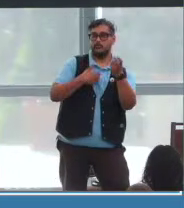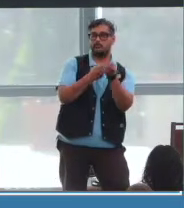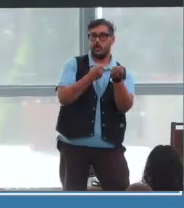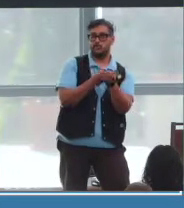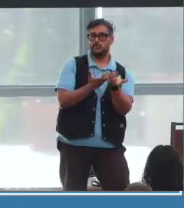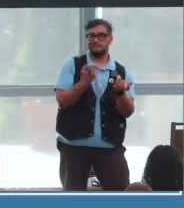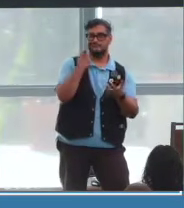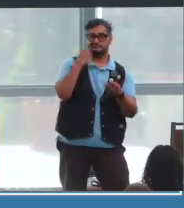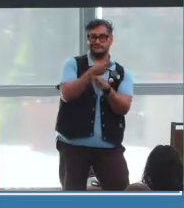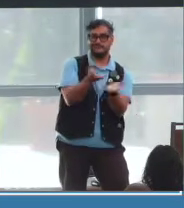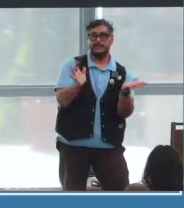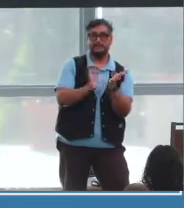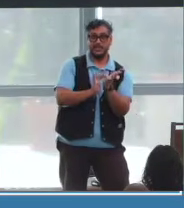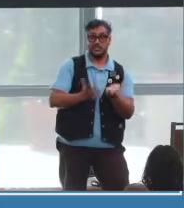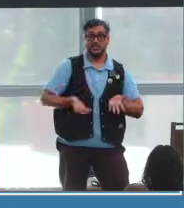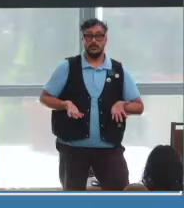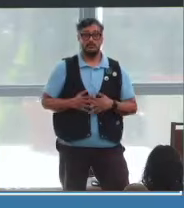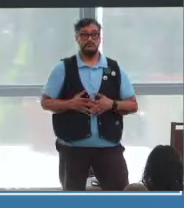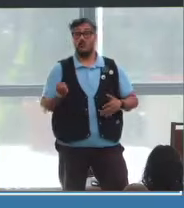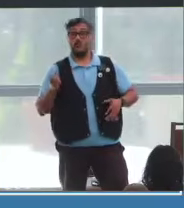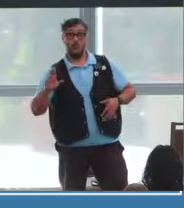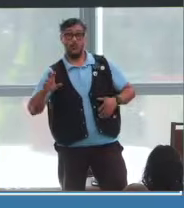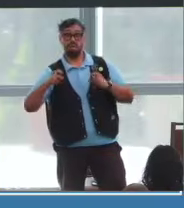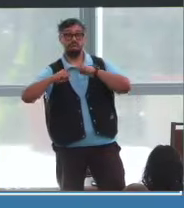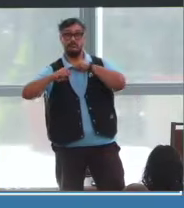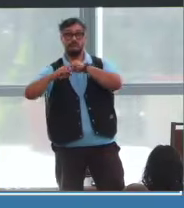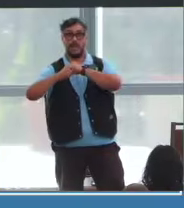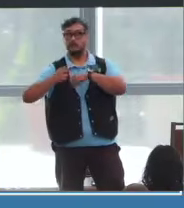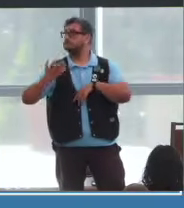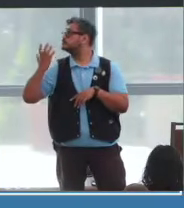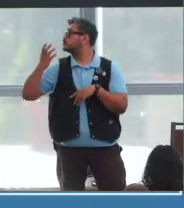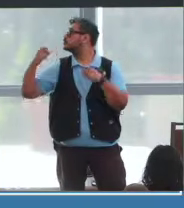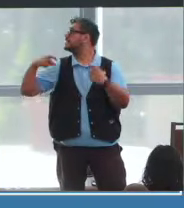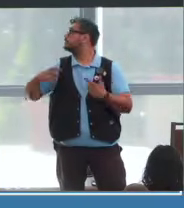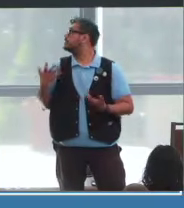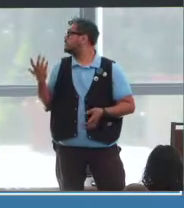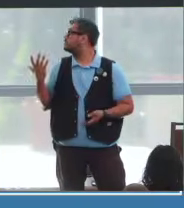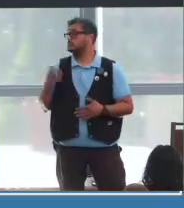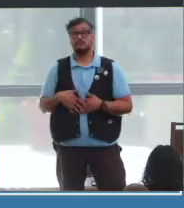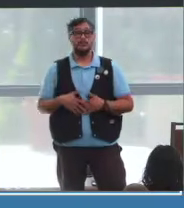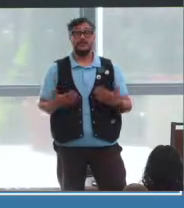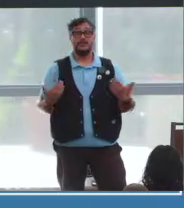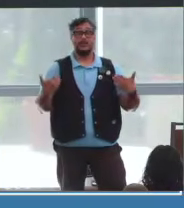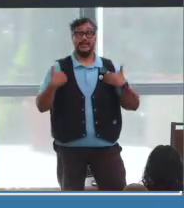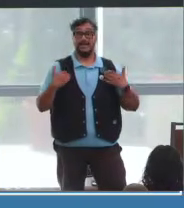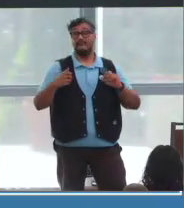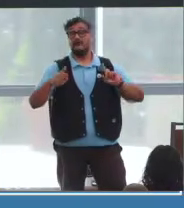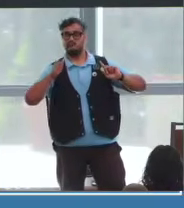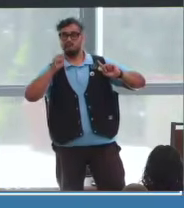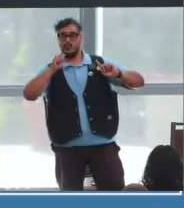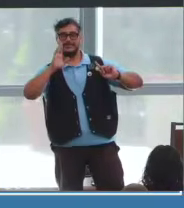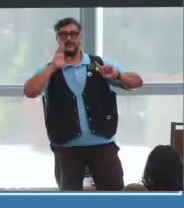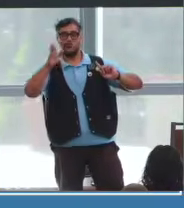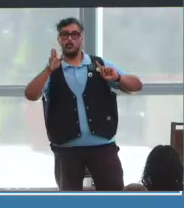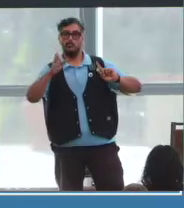sponsors here at AstraZeneca, or block toll receptors. And there's tolerogens that promote